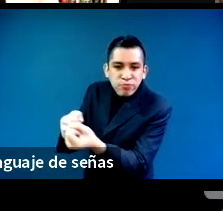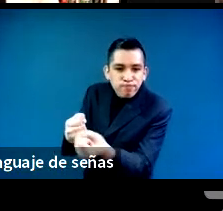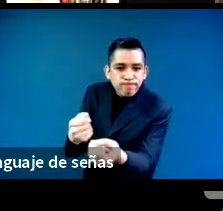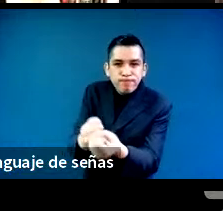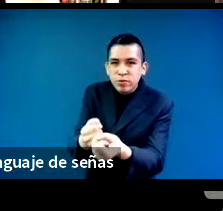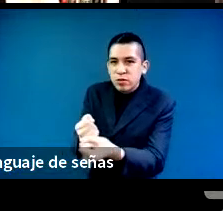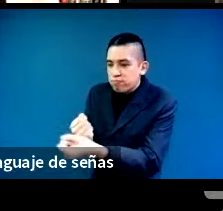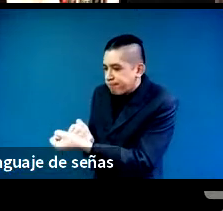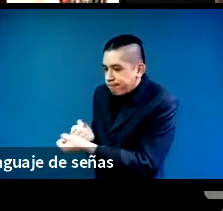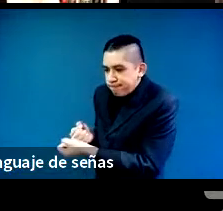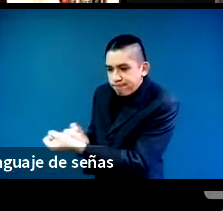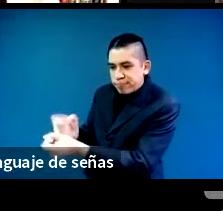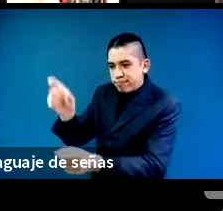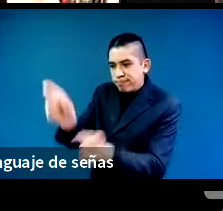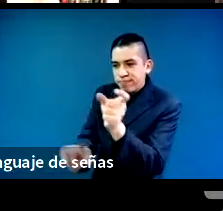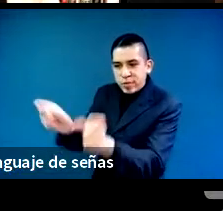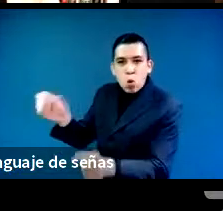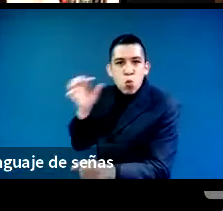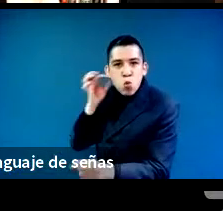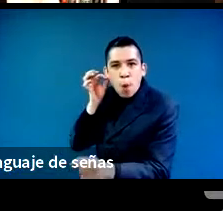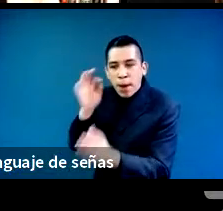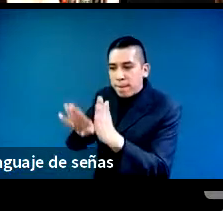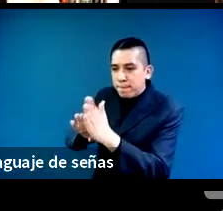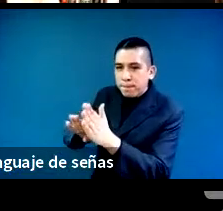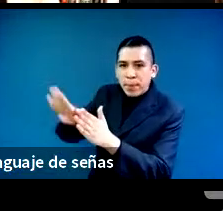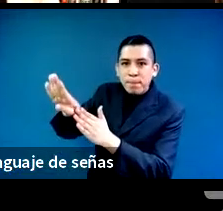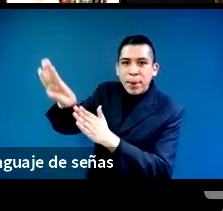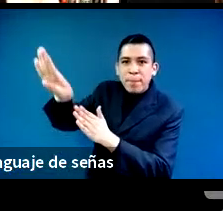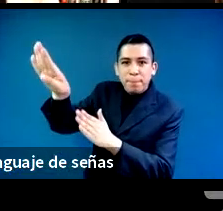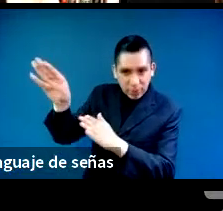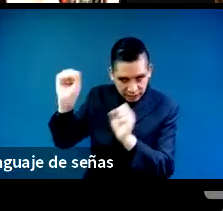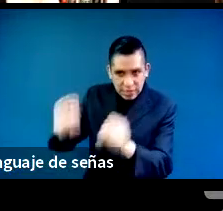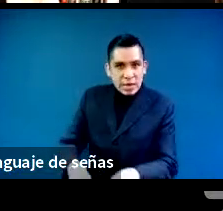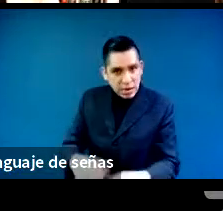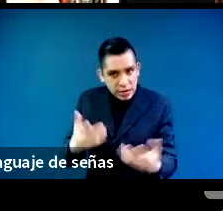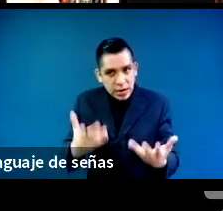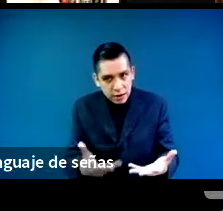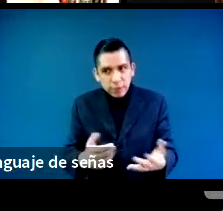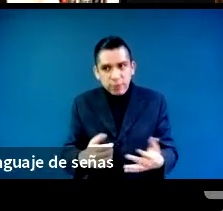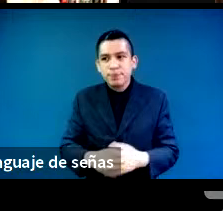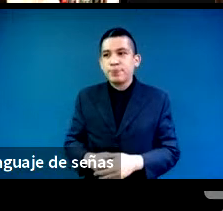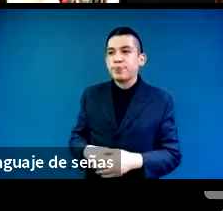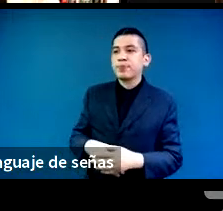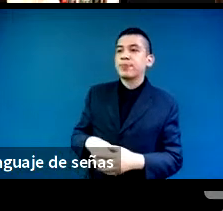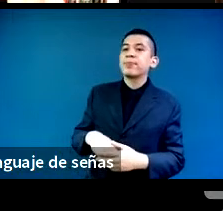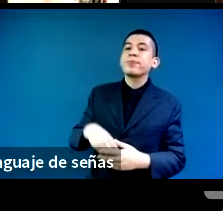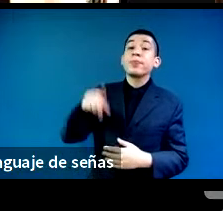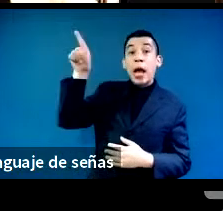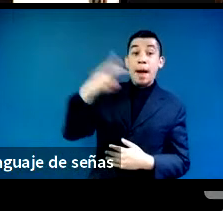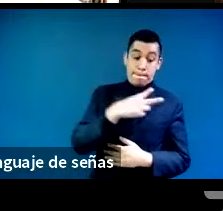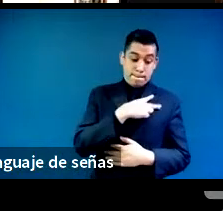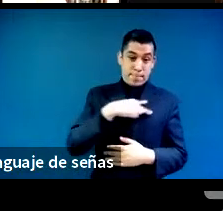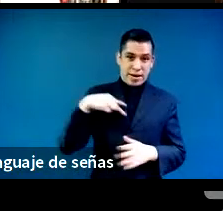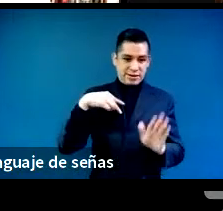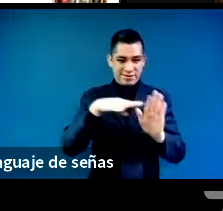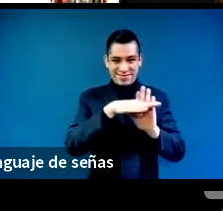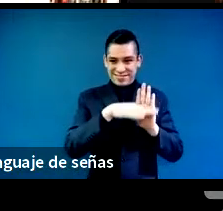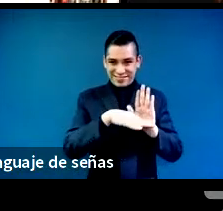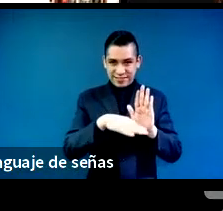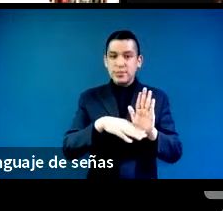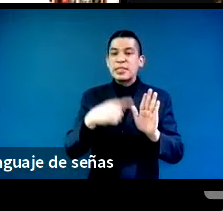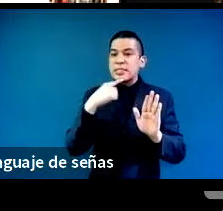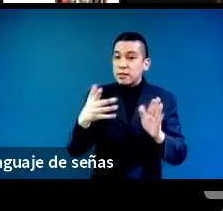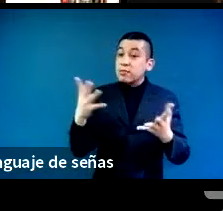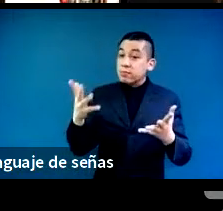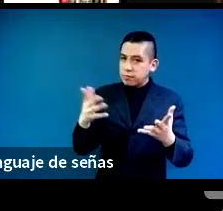platform that flagged platform of action that flagged 12 key areas where urgent action was needed to